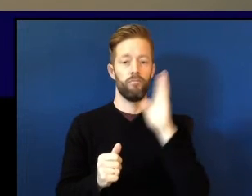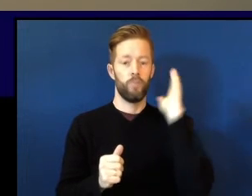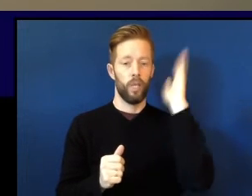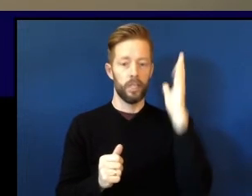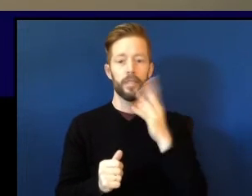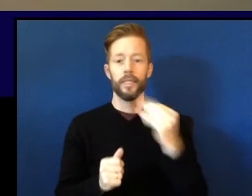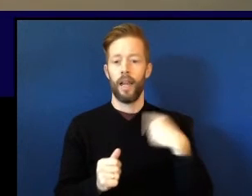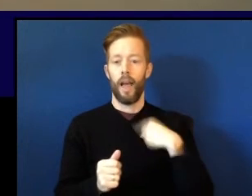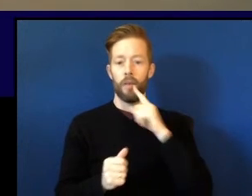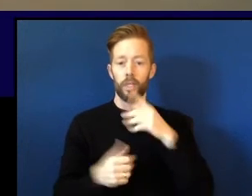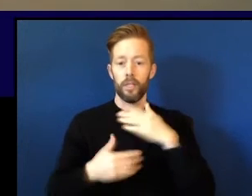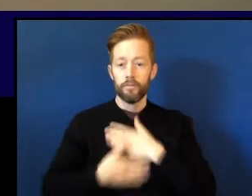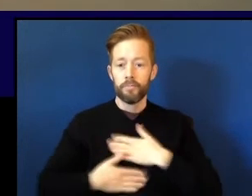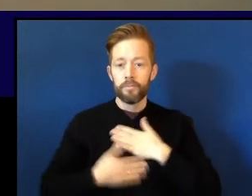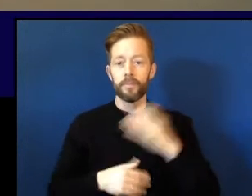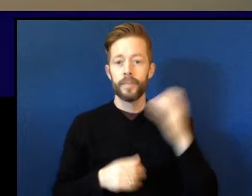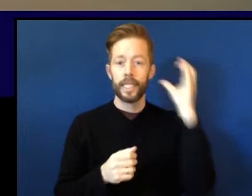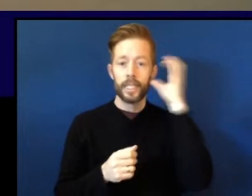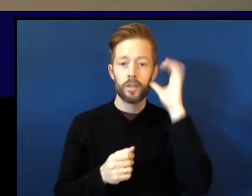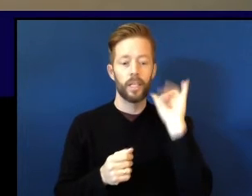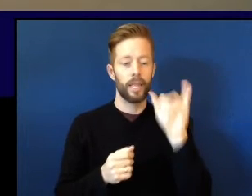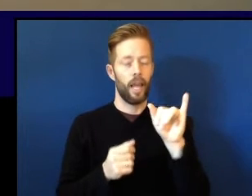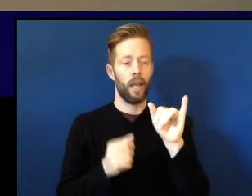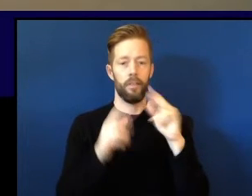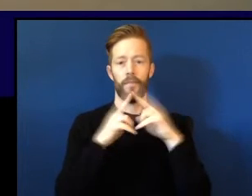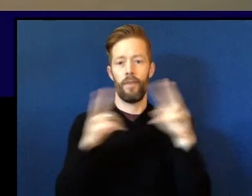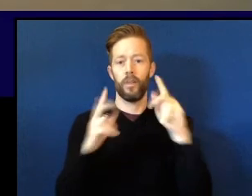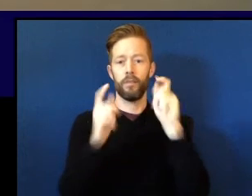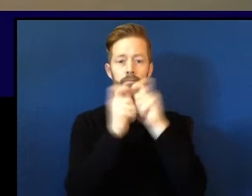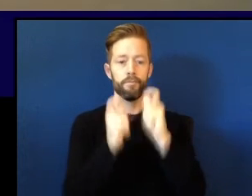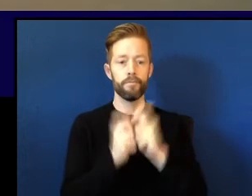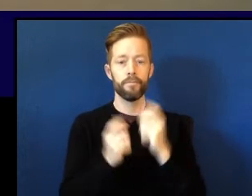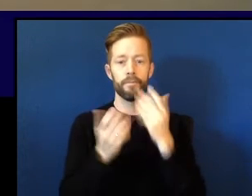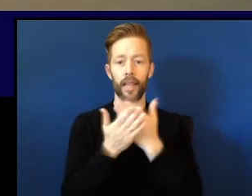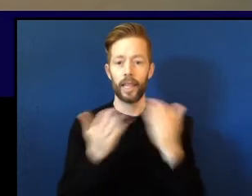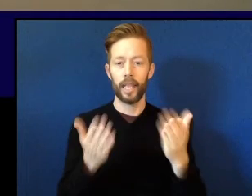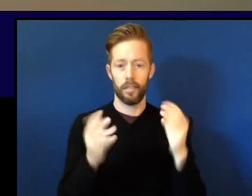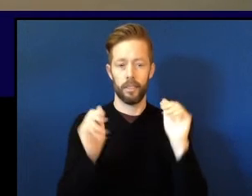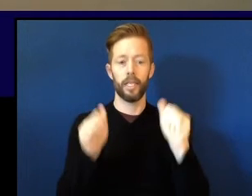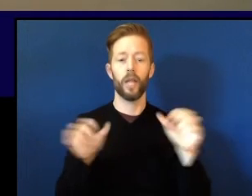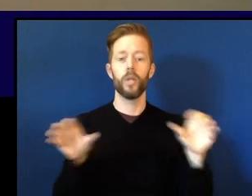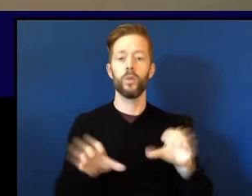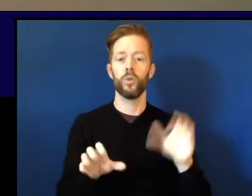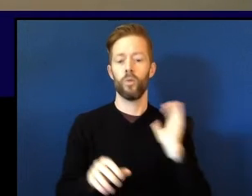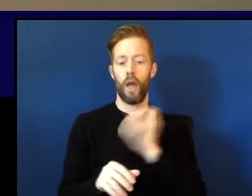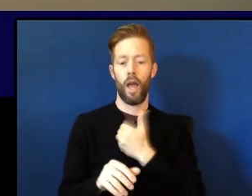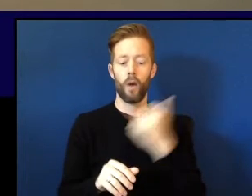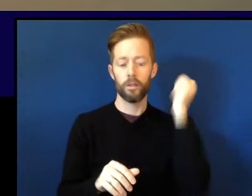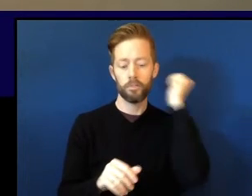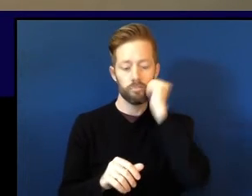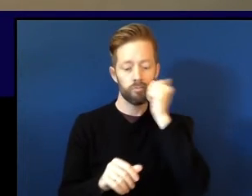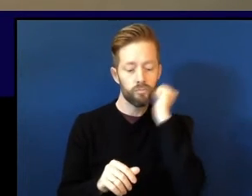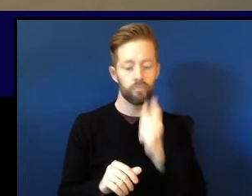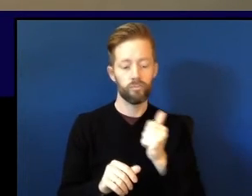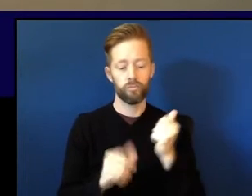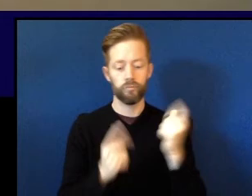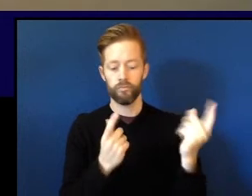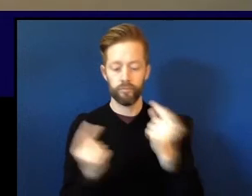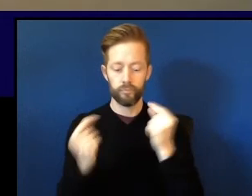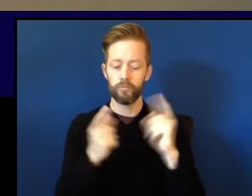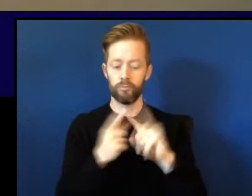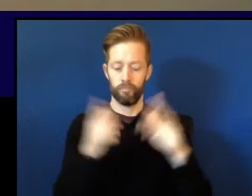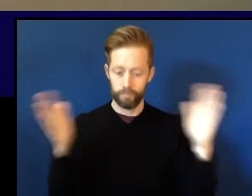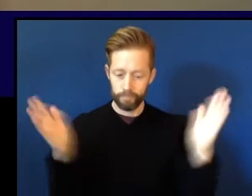And I really enjoyed hearing those really specific things that we can do in our everyday routines in life to really encourage